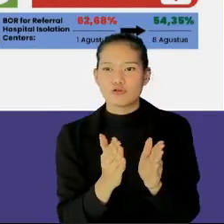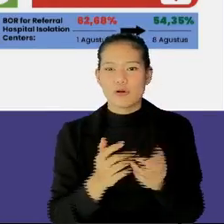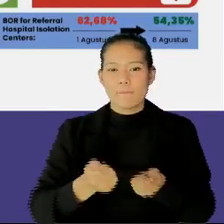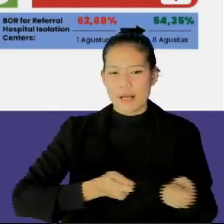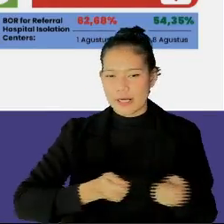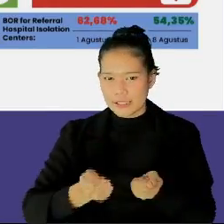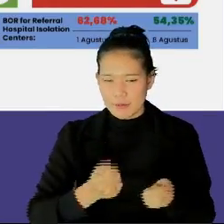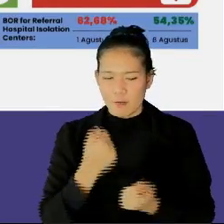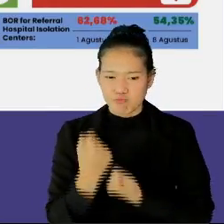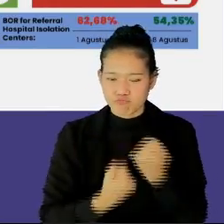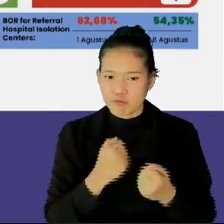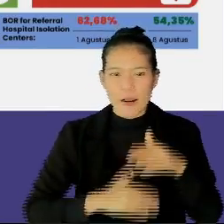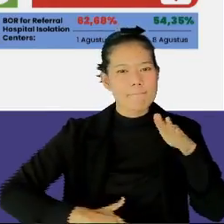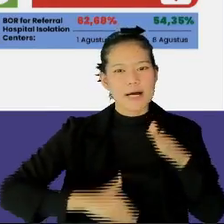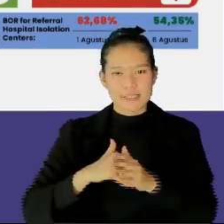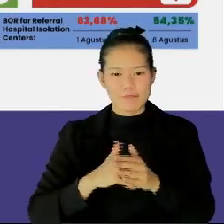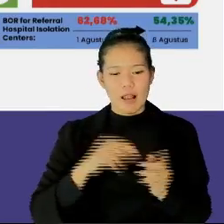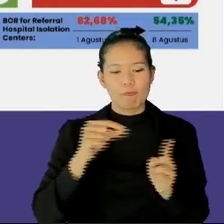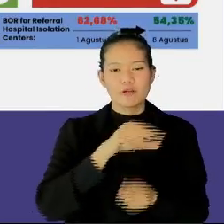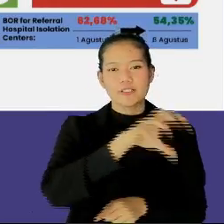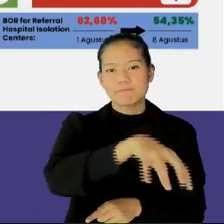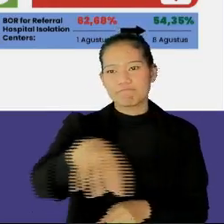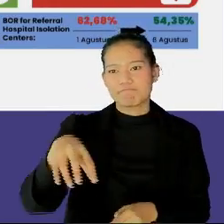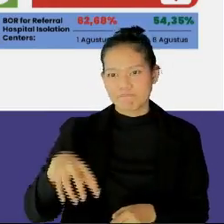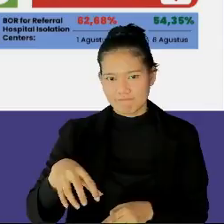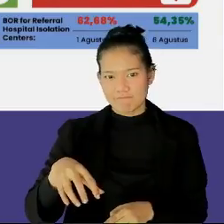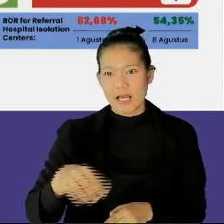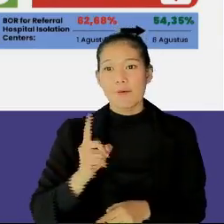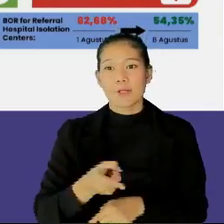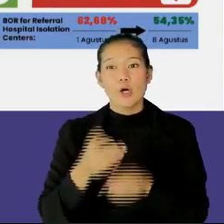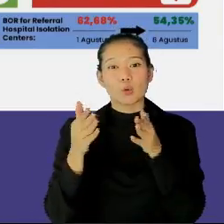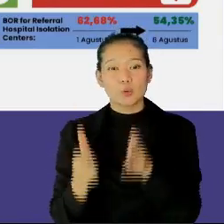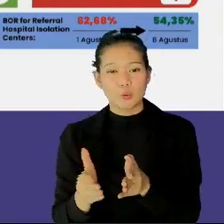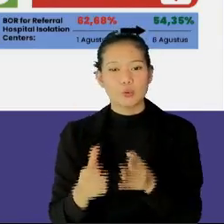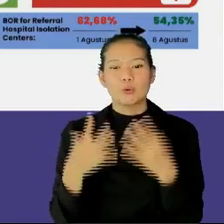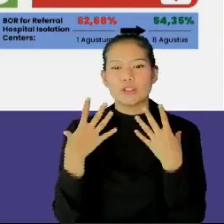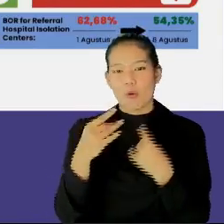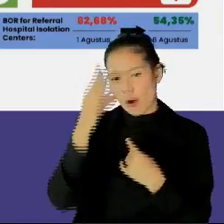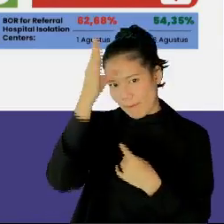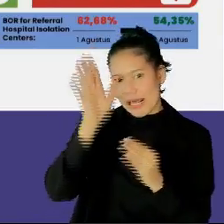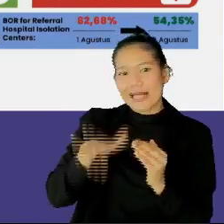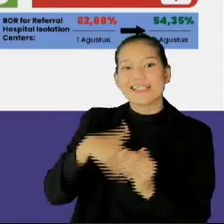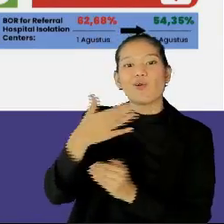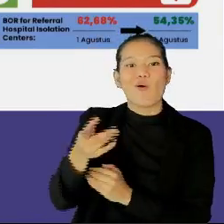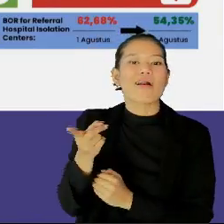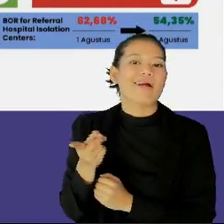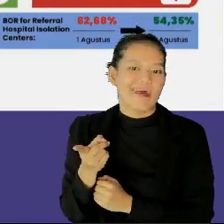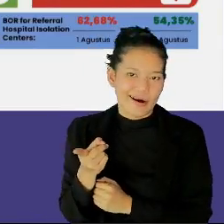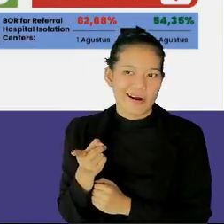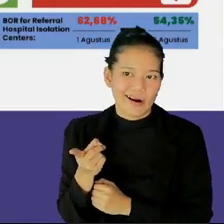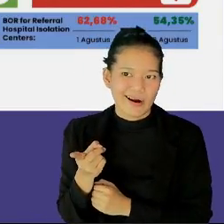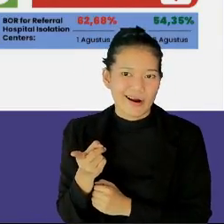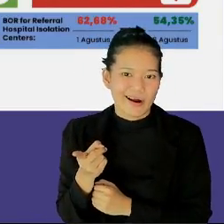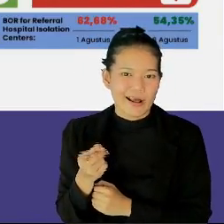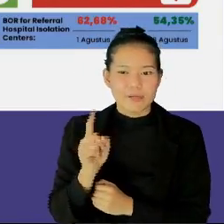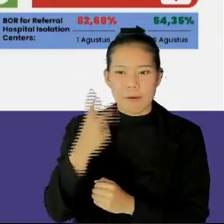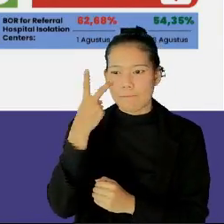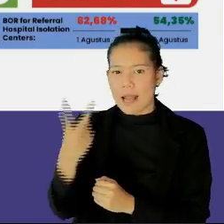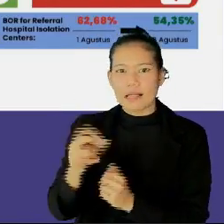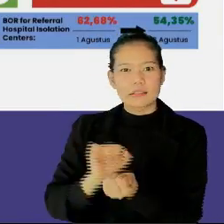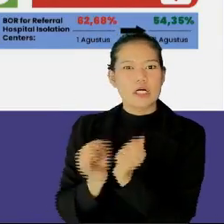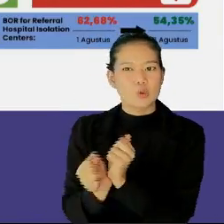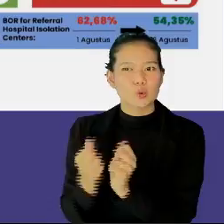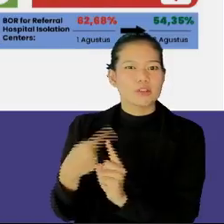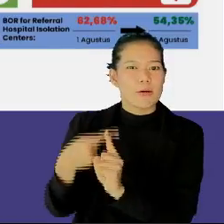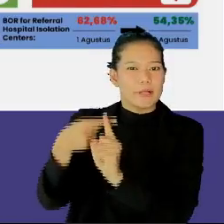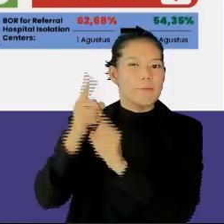management efforts in all provinces, especially provinces outside Java, Bali, given the relatively high increase